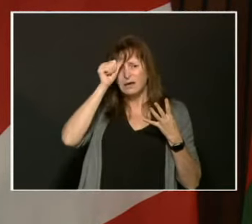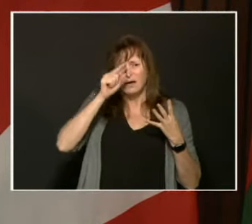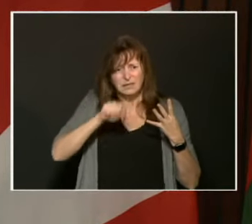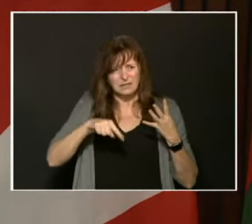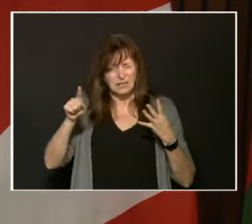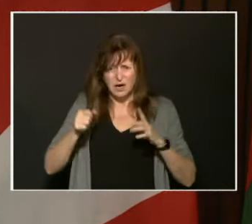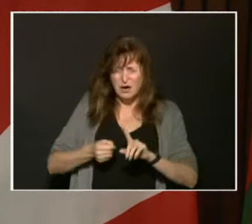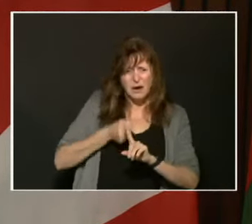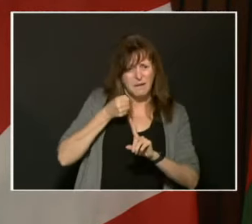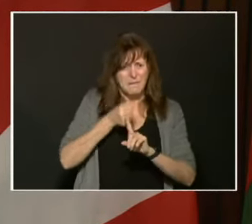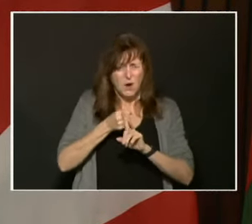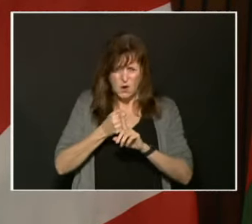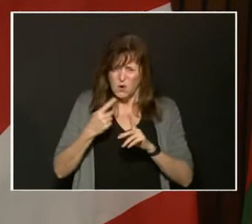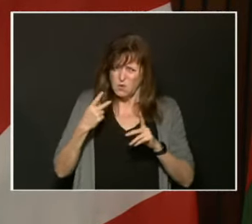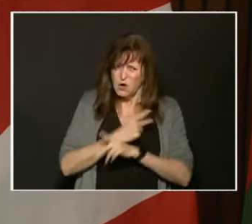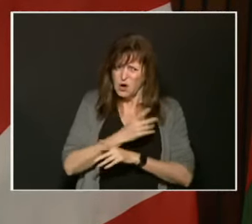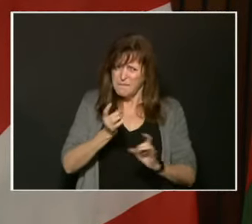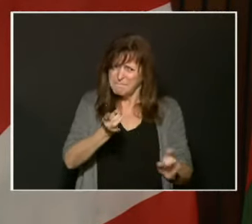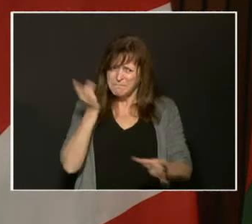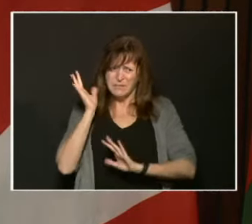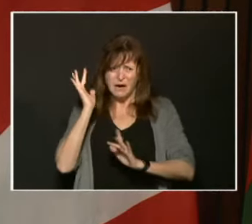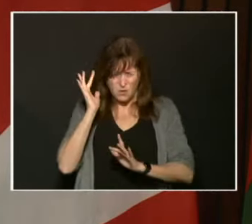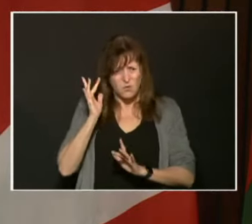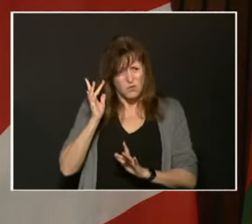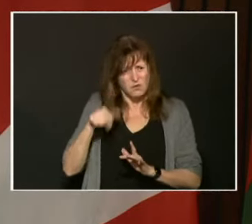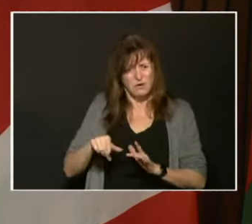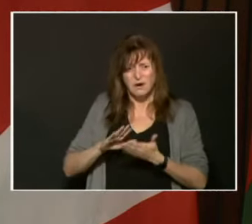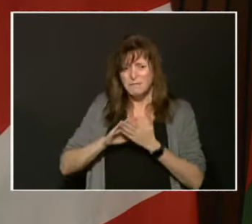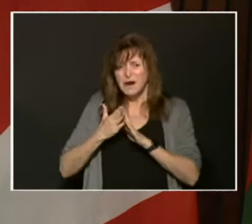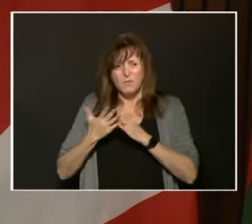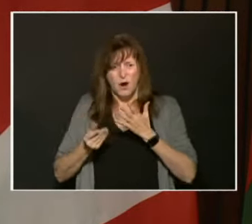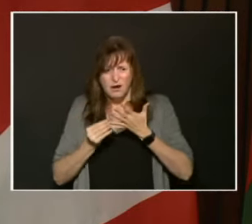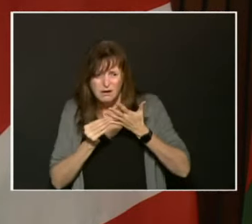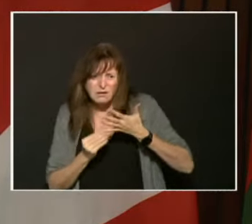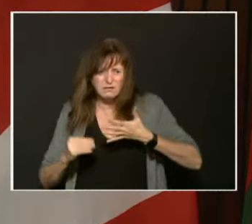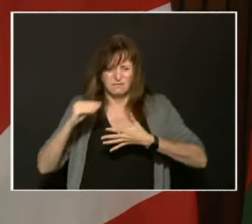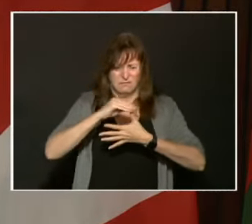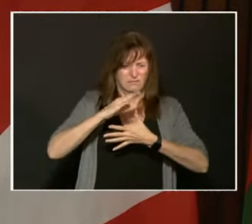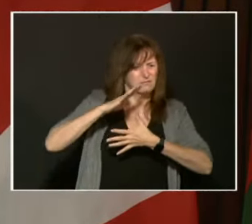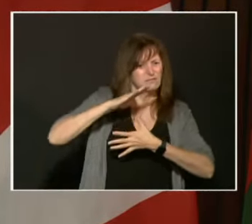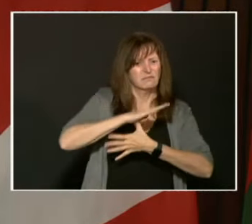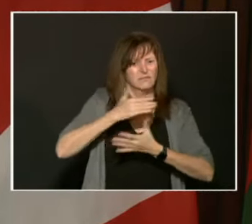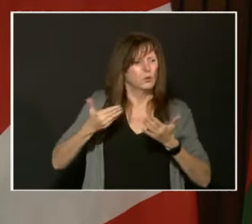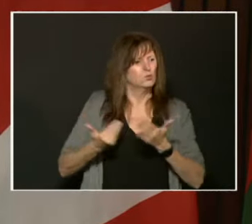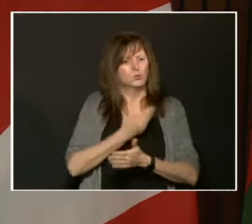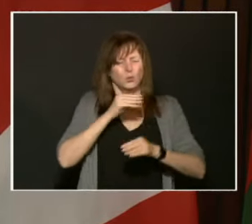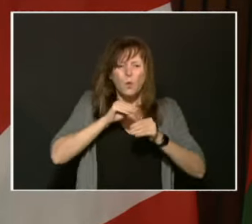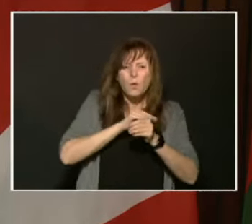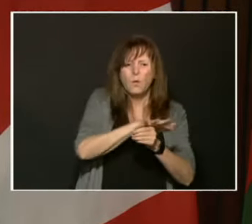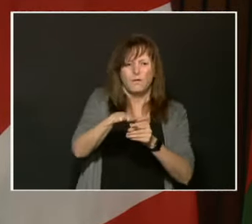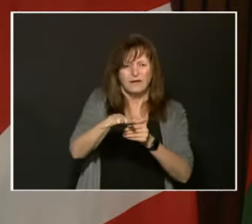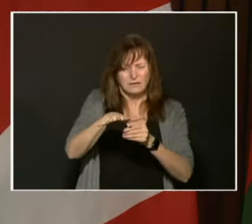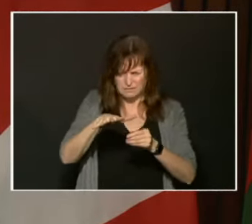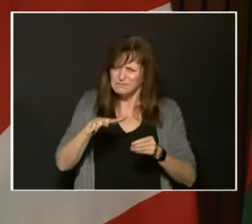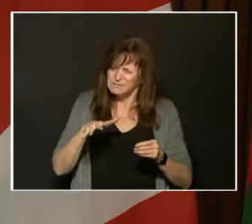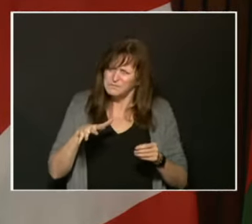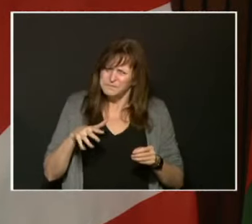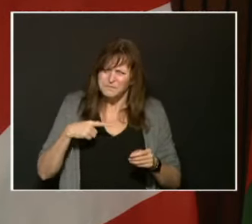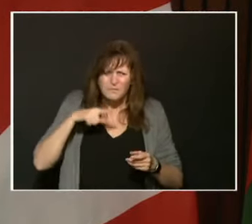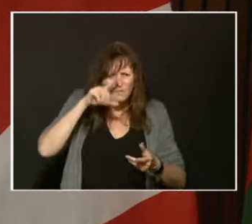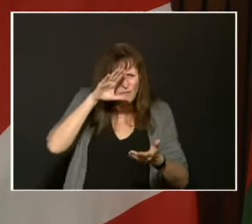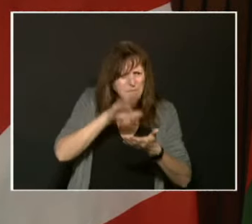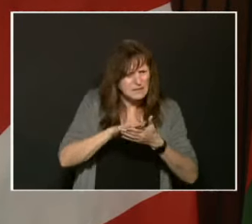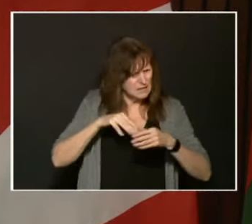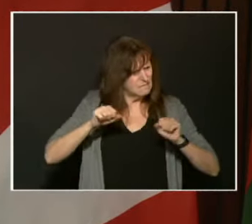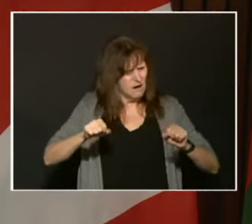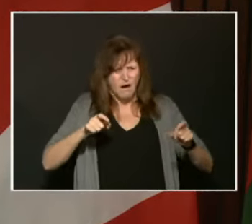the dominant form of the virus this summer. But we believe we can control it with the right actions.